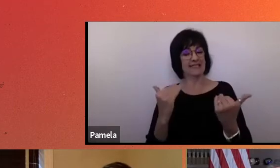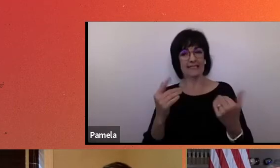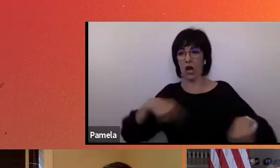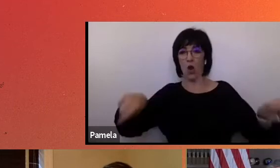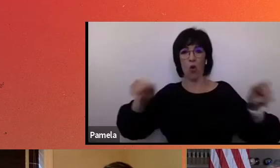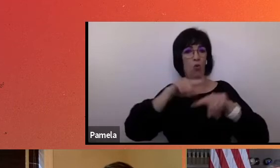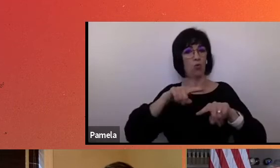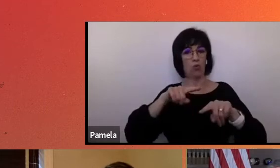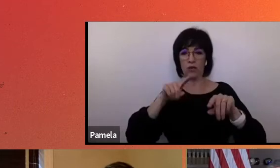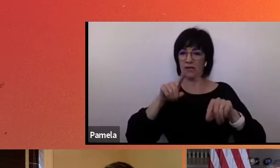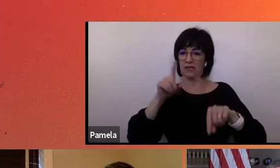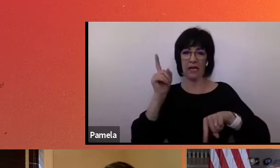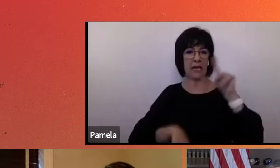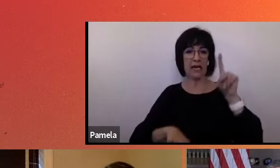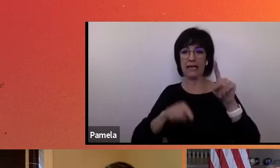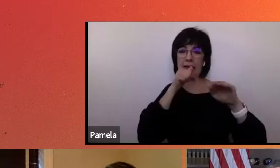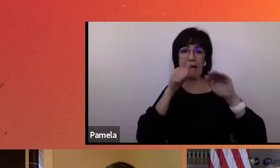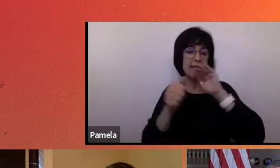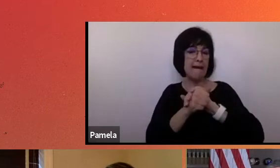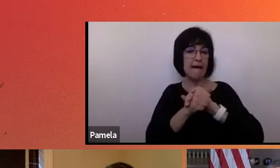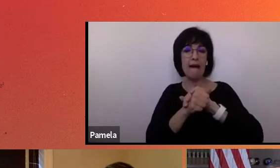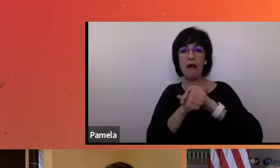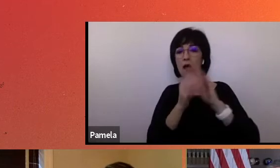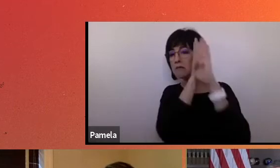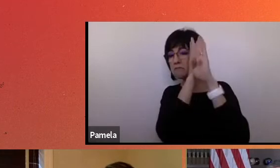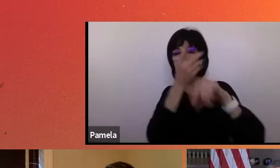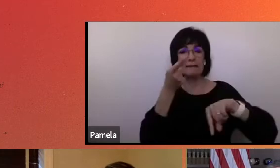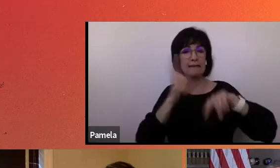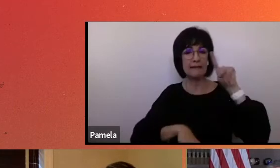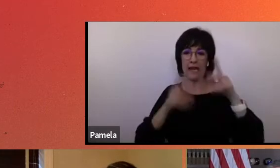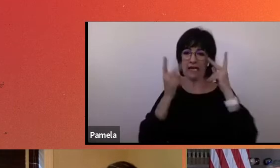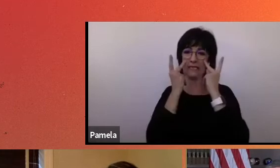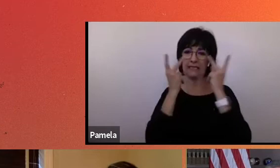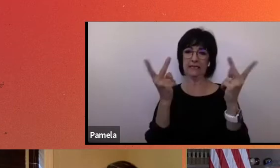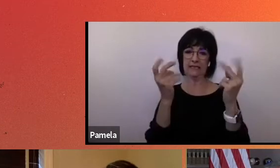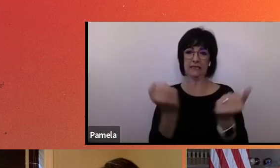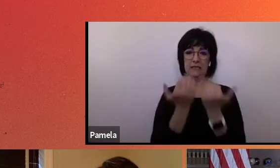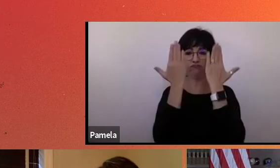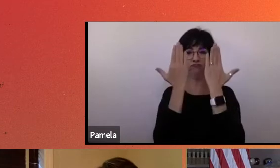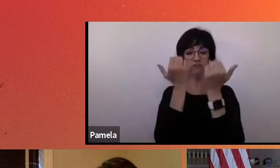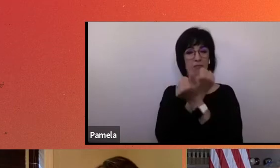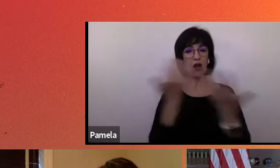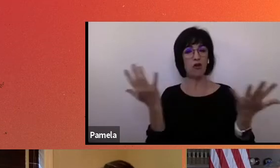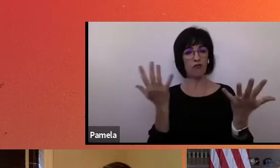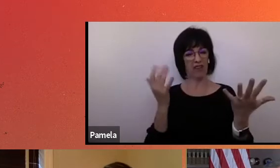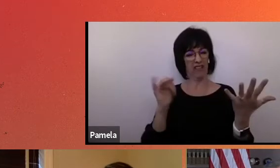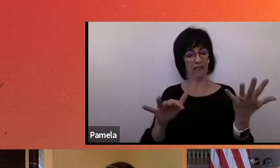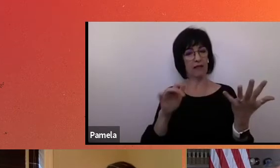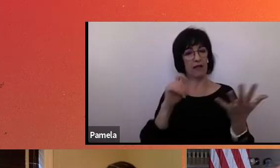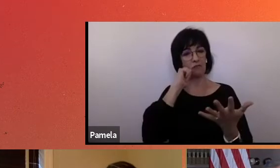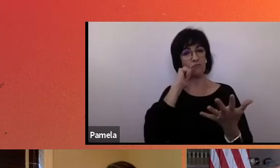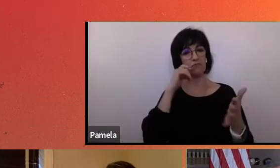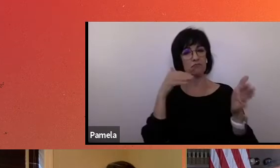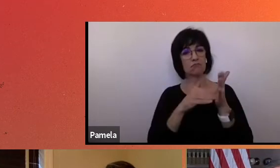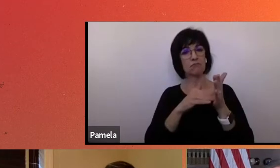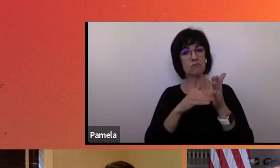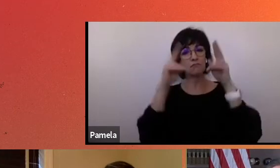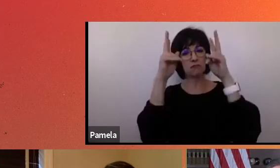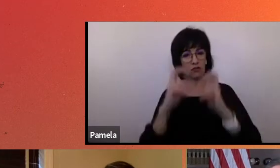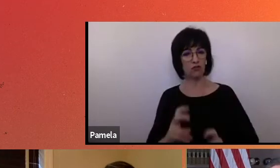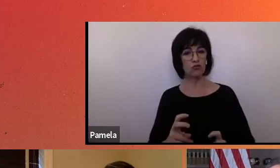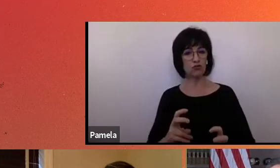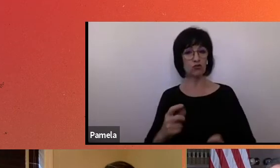address these underlying issues. I'm happy to say that our Historical Society has the Mitchell